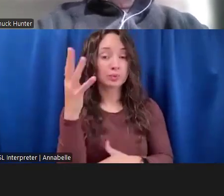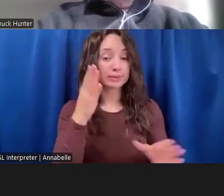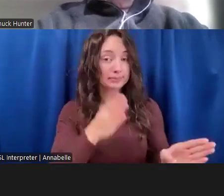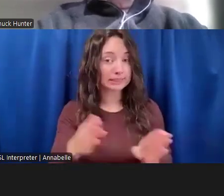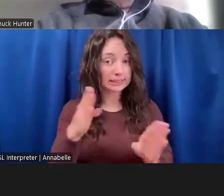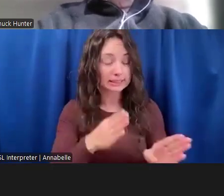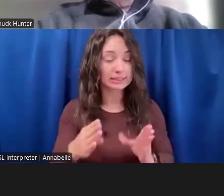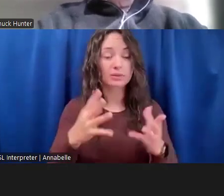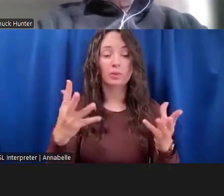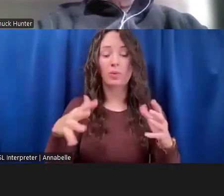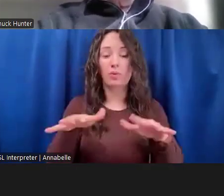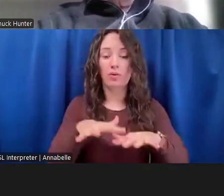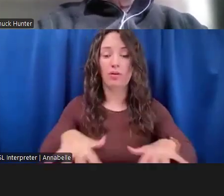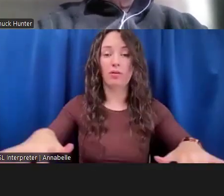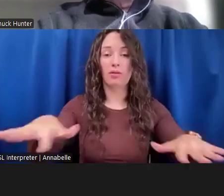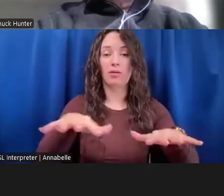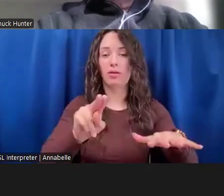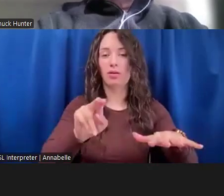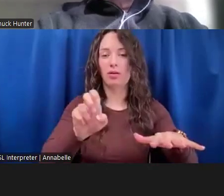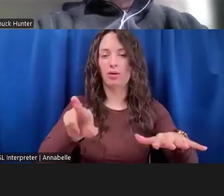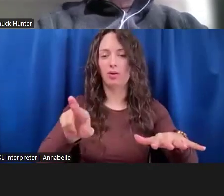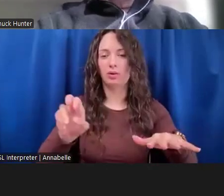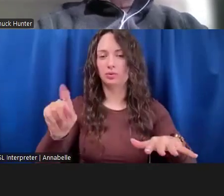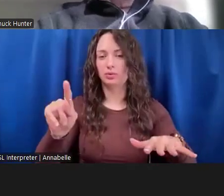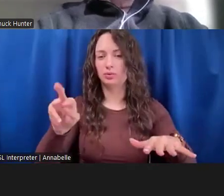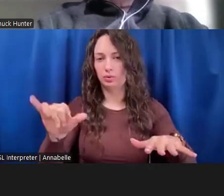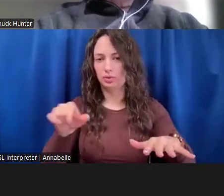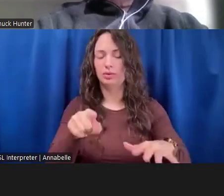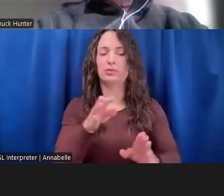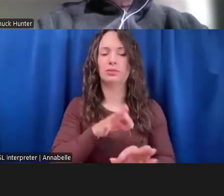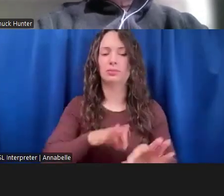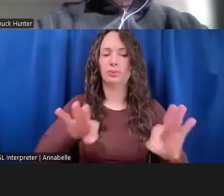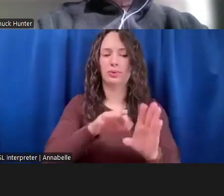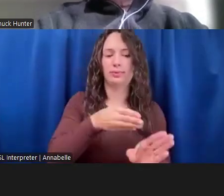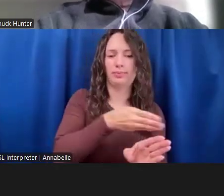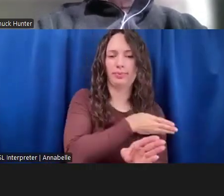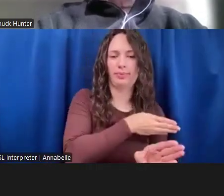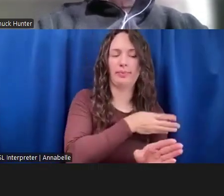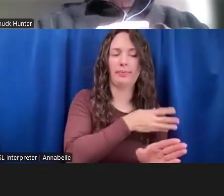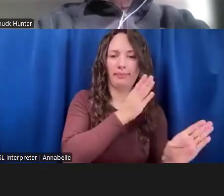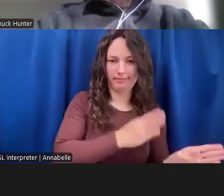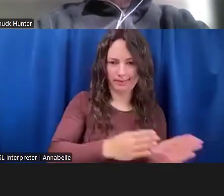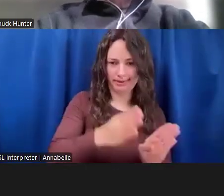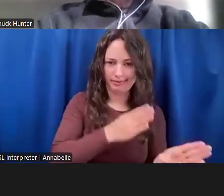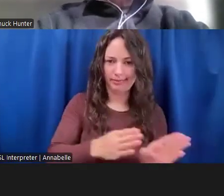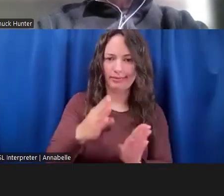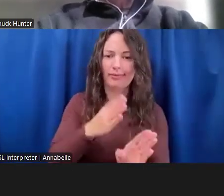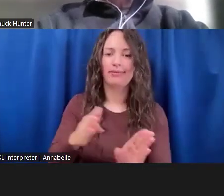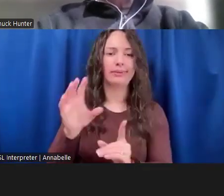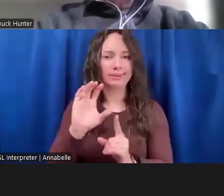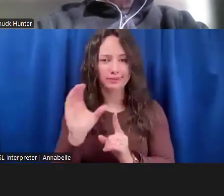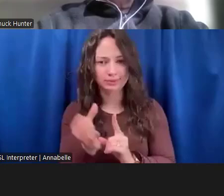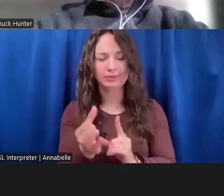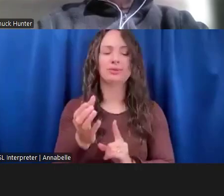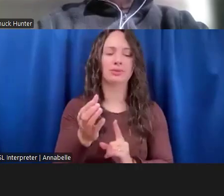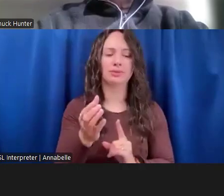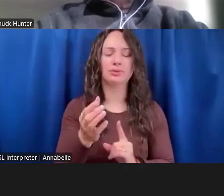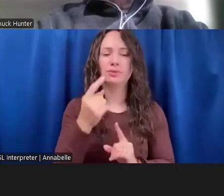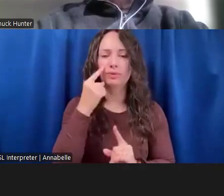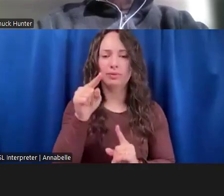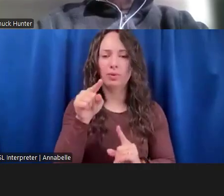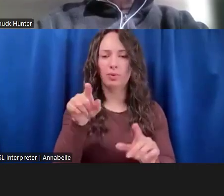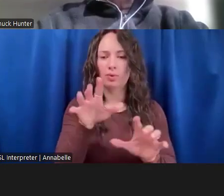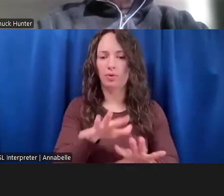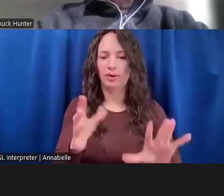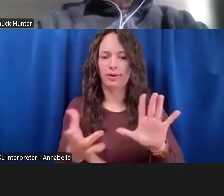develop long-term plans and establish desired conditions for the ecosystem, the landscape,